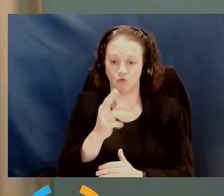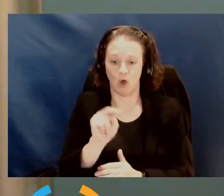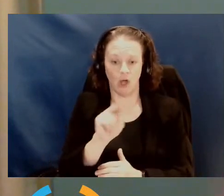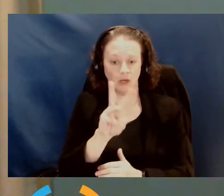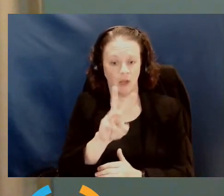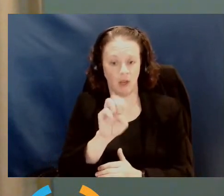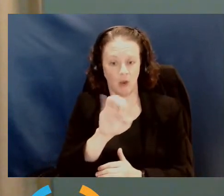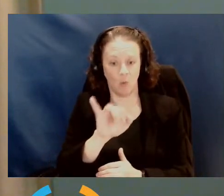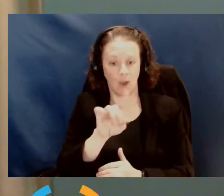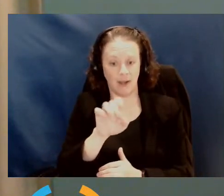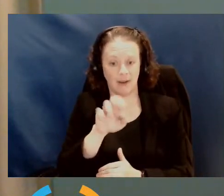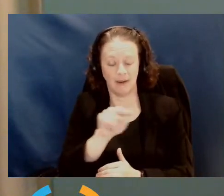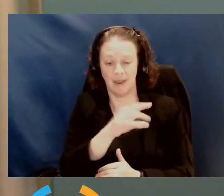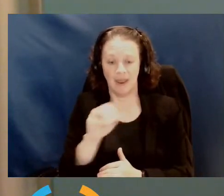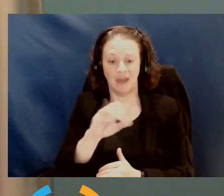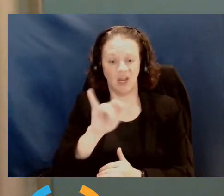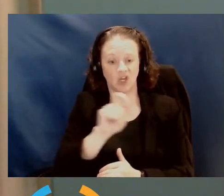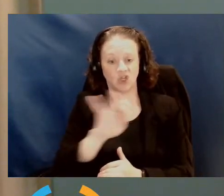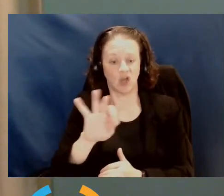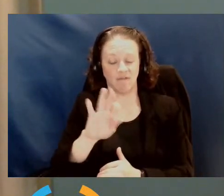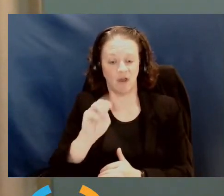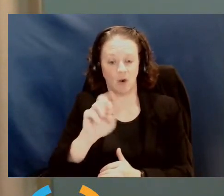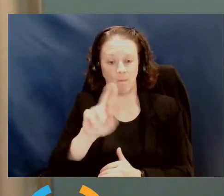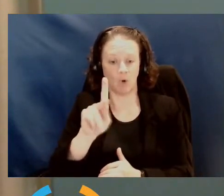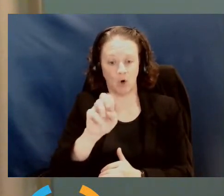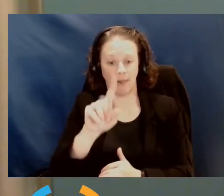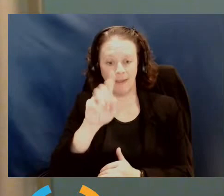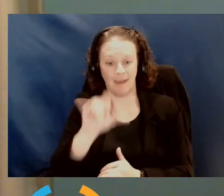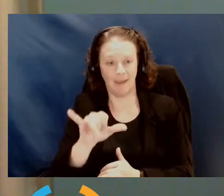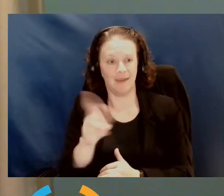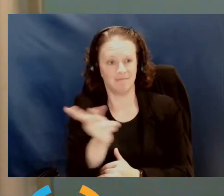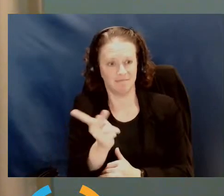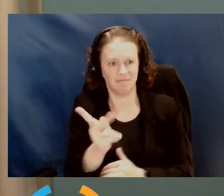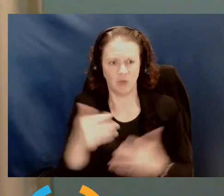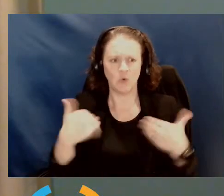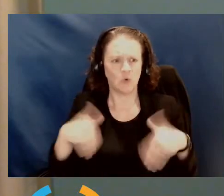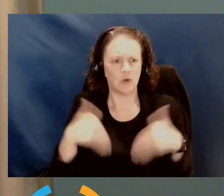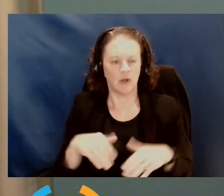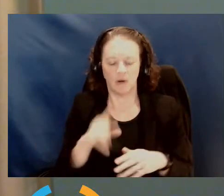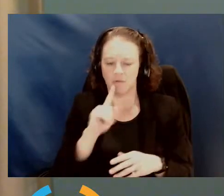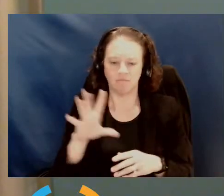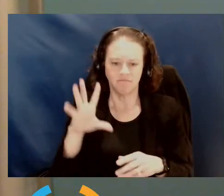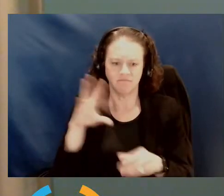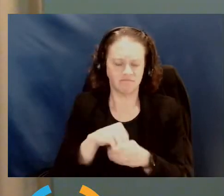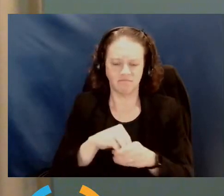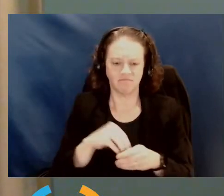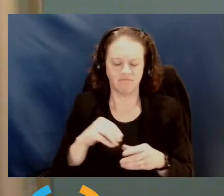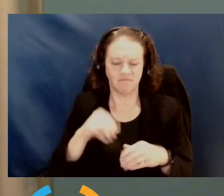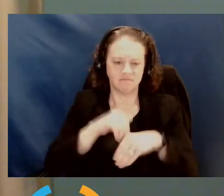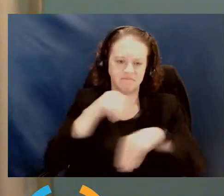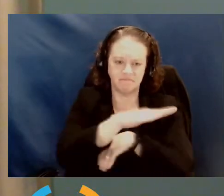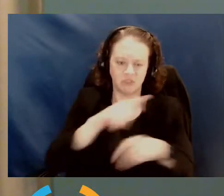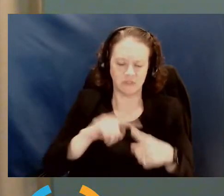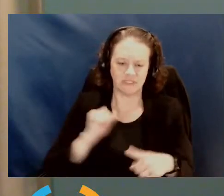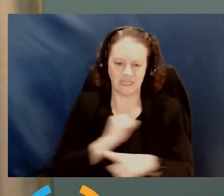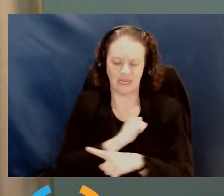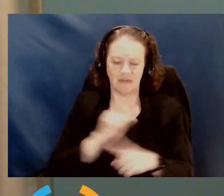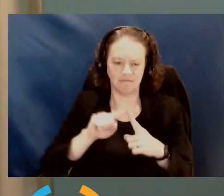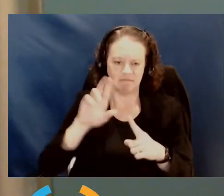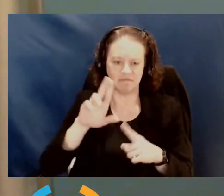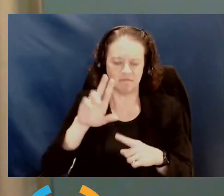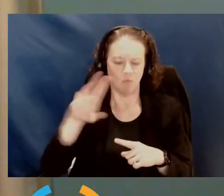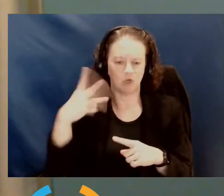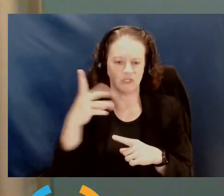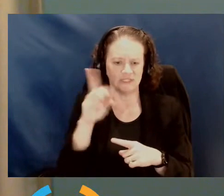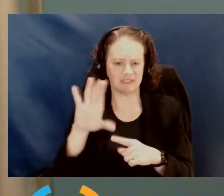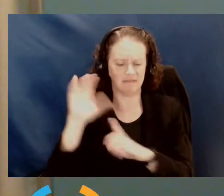to send as Oregon's representatives to the United States Senate. The Oregon League of Conservation Voters, grassroots folks dedicated to preserving our clean